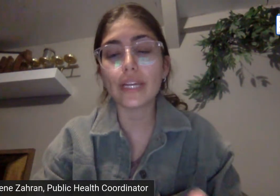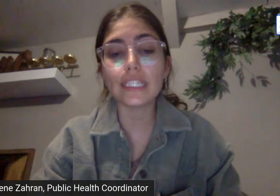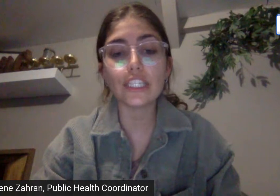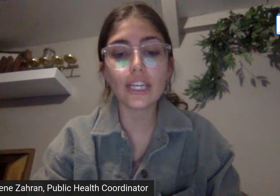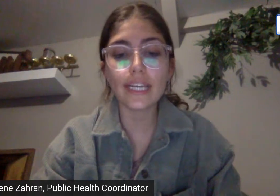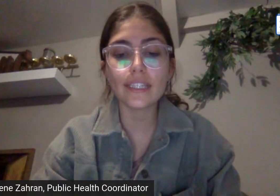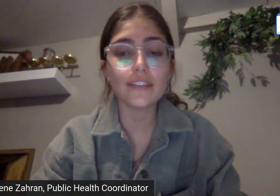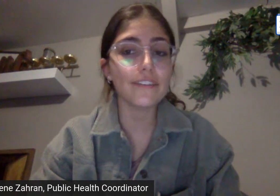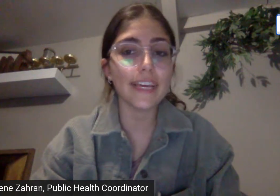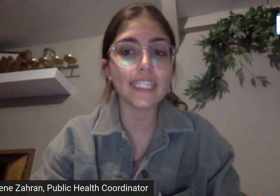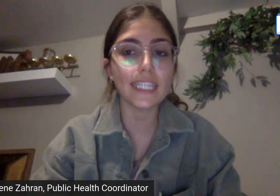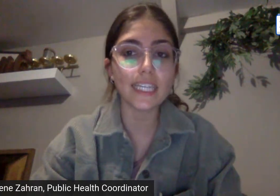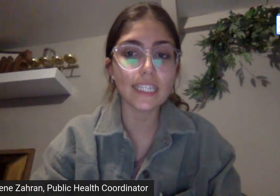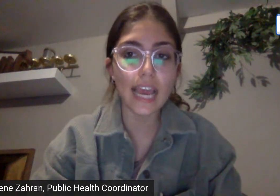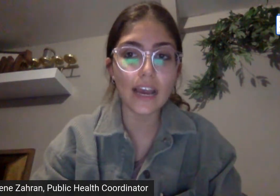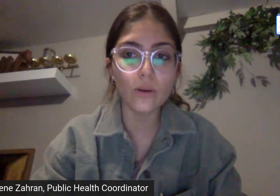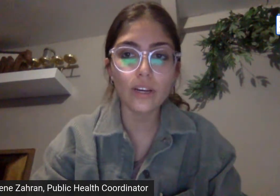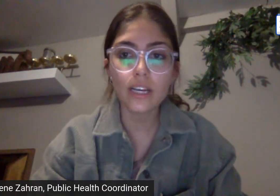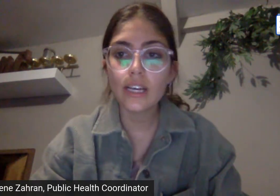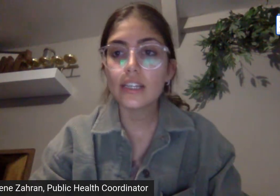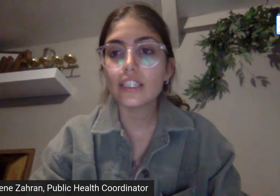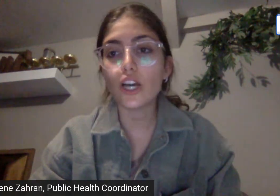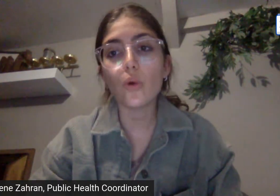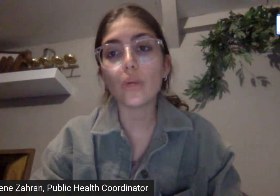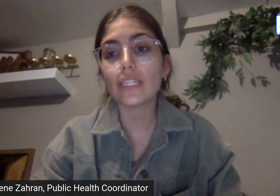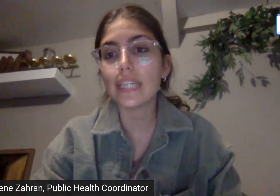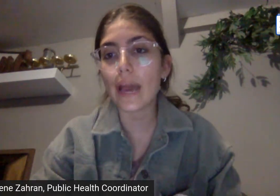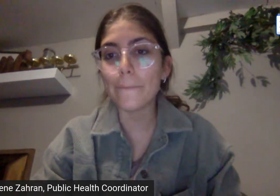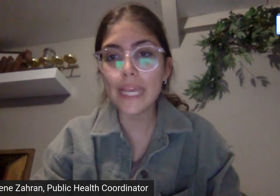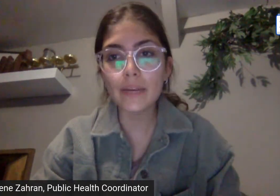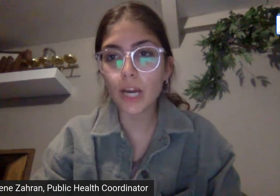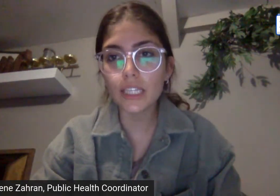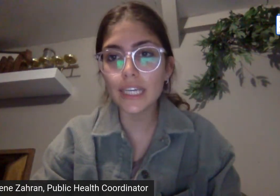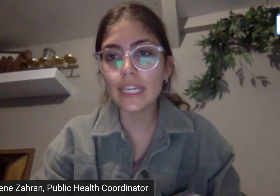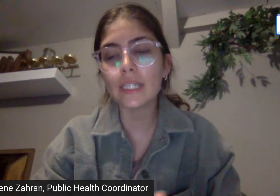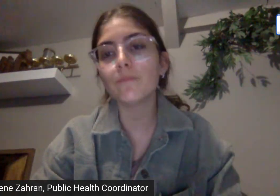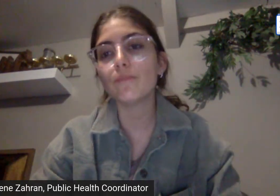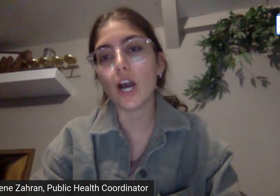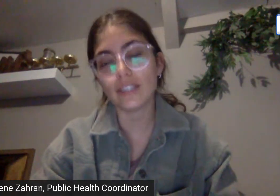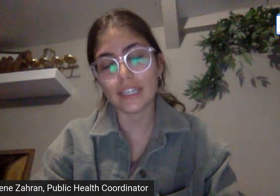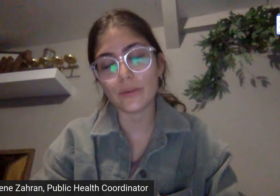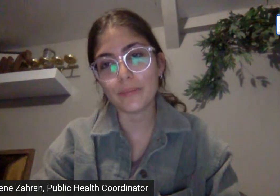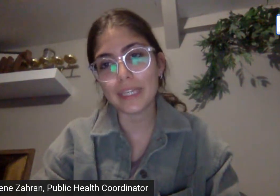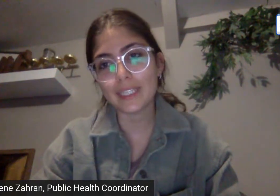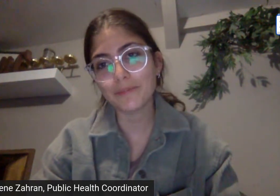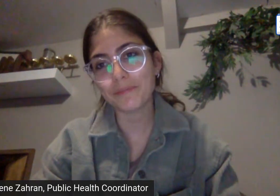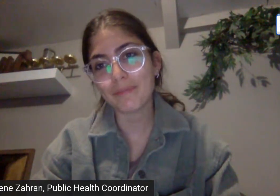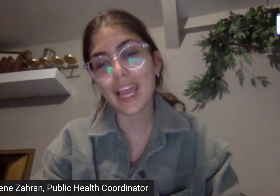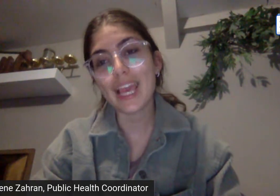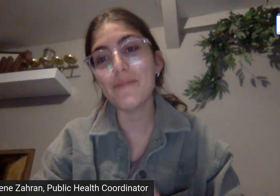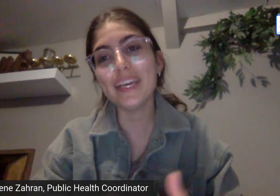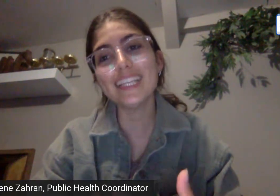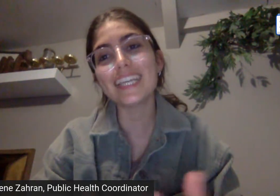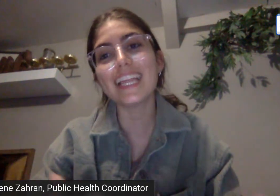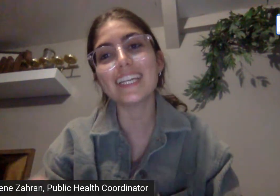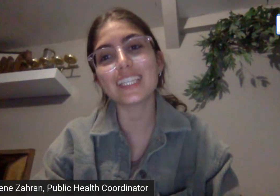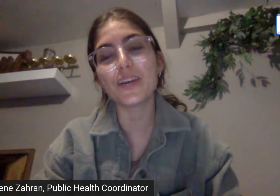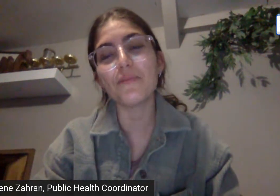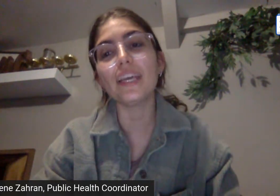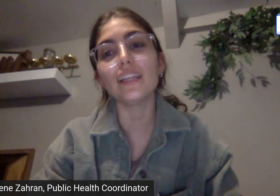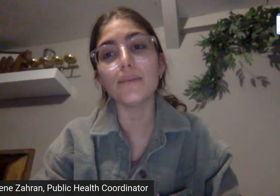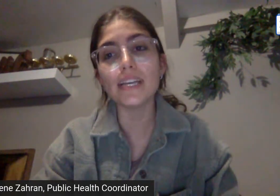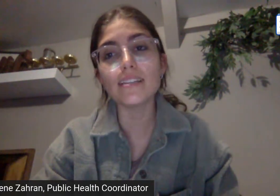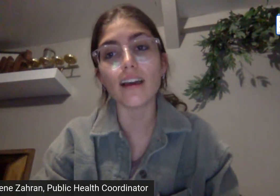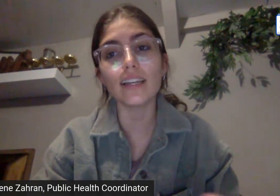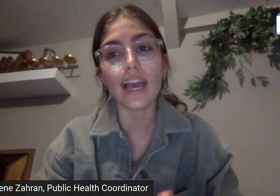we are transitioning into phase 6 now. So what does that mean, Marlene? I'll tell you what it means. It means that there's